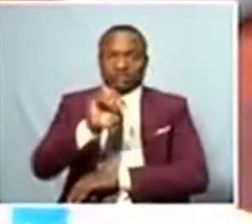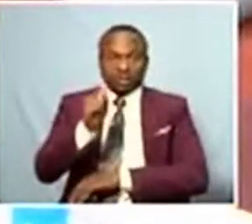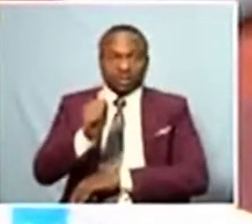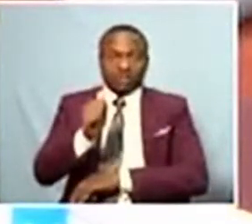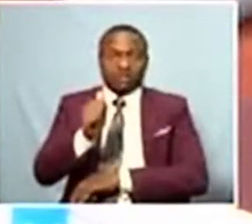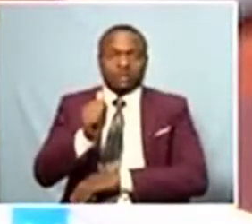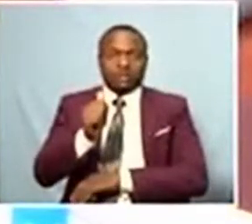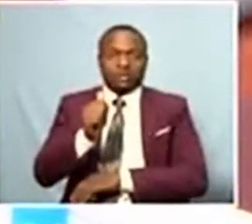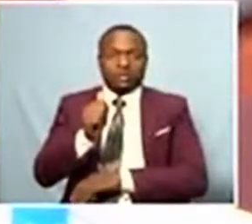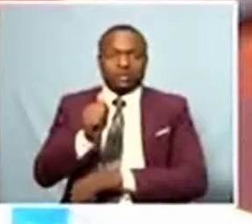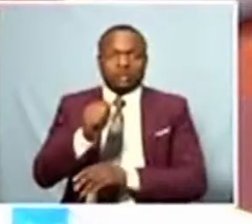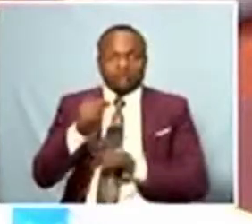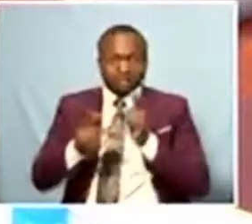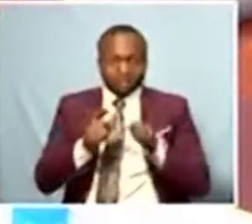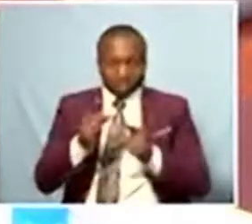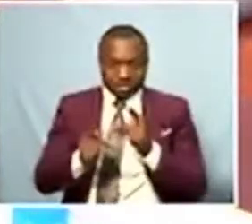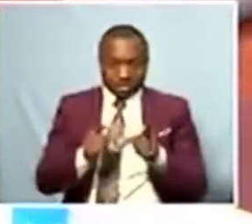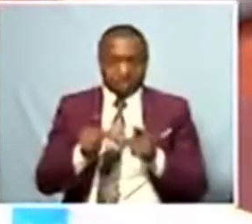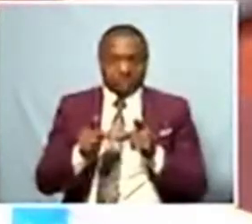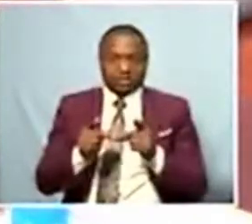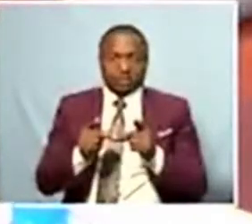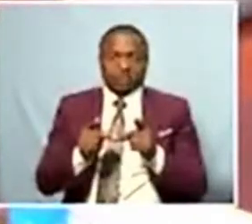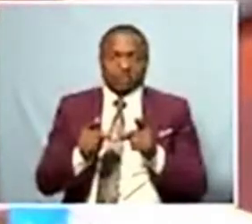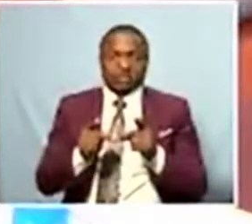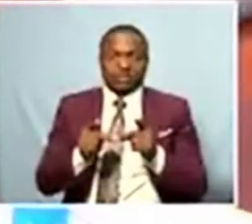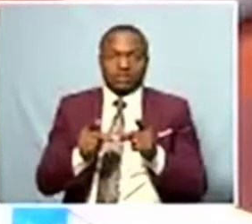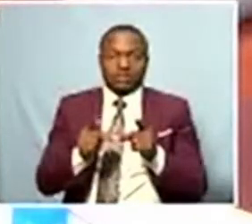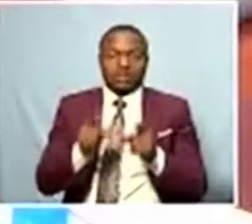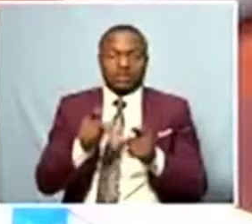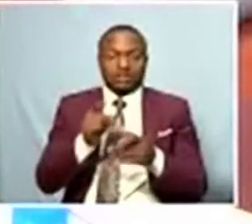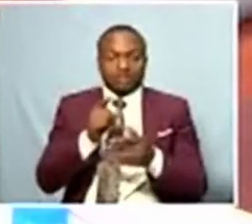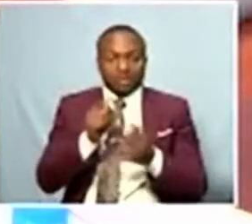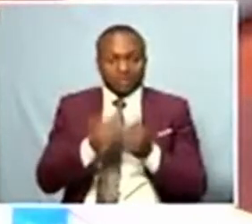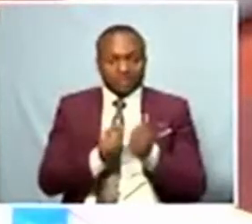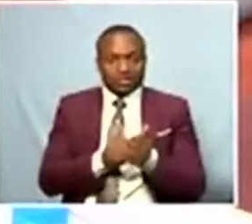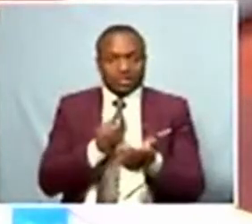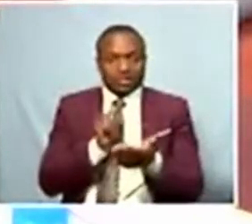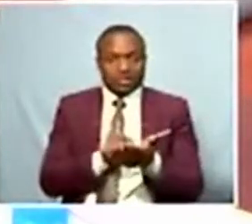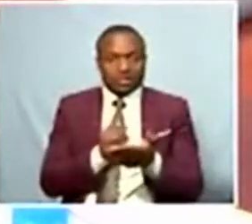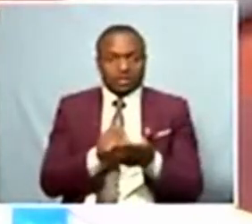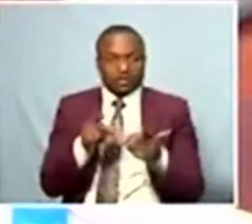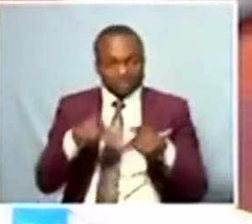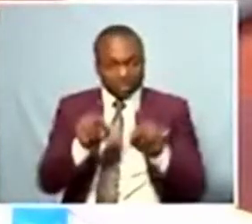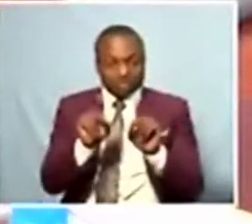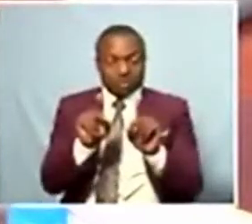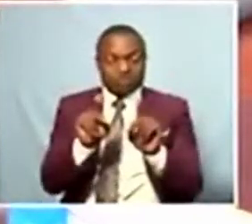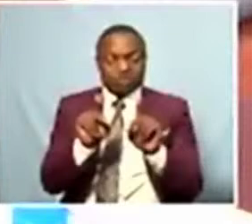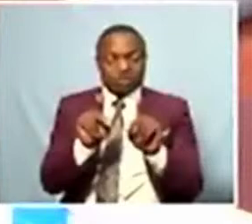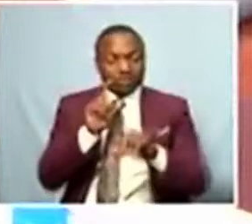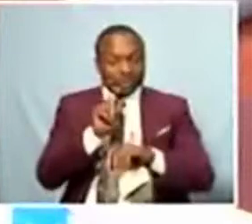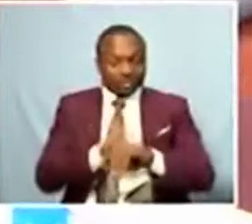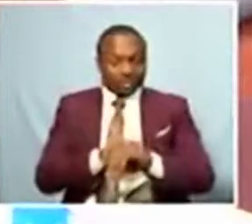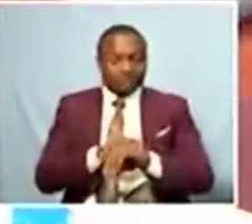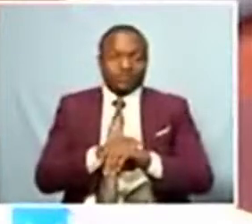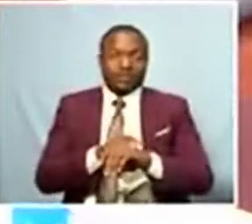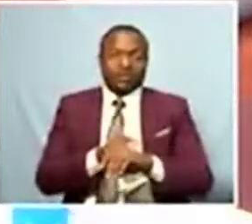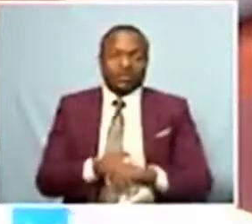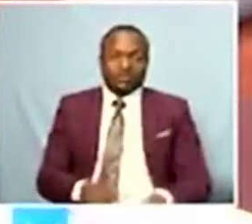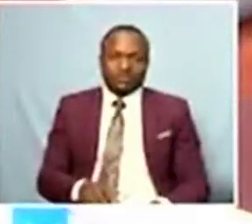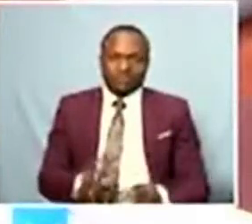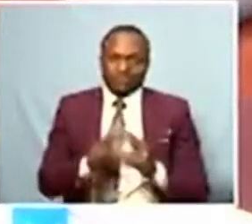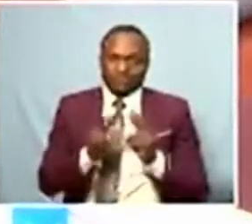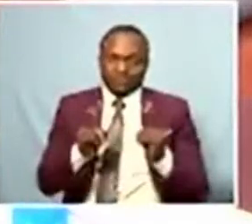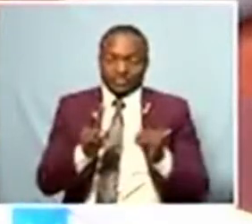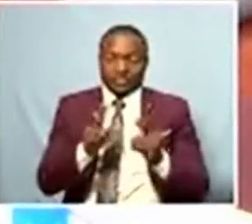and so forth? What are your views on that? Because I think timelines seem to also be a contentious